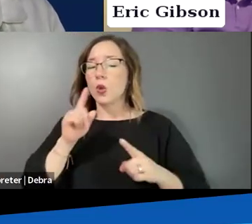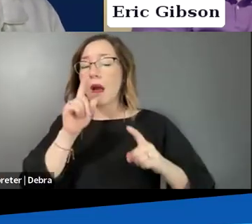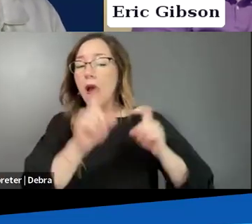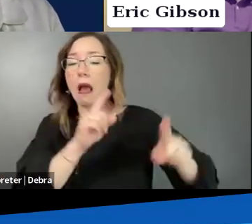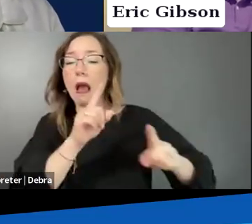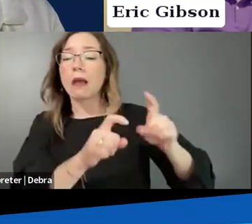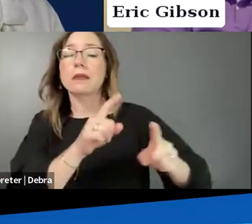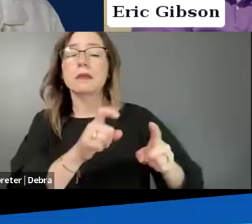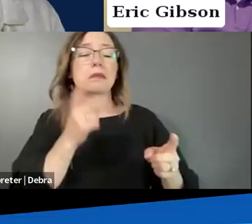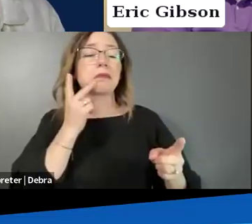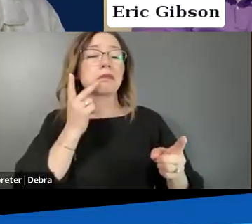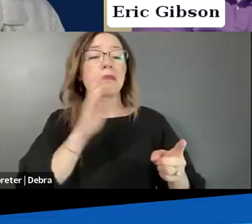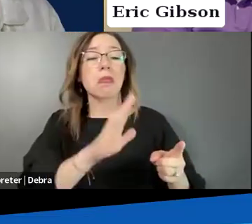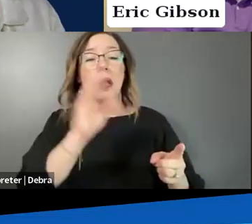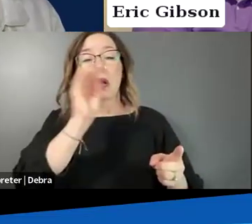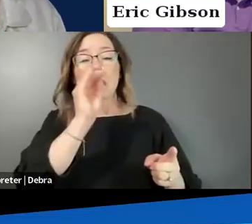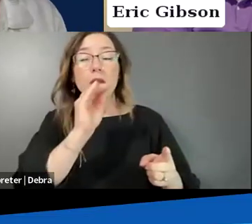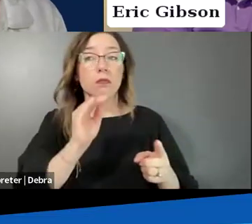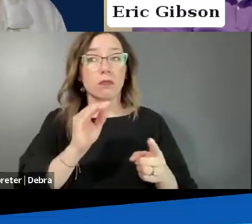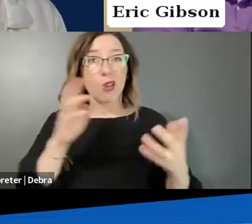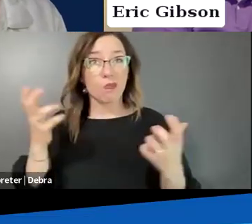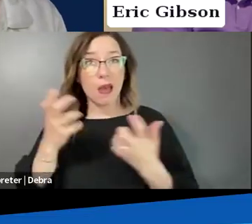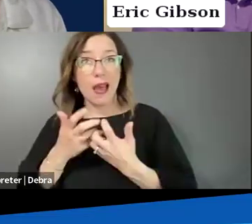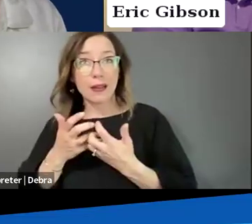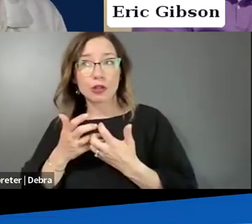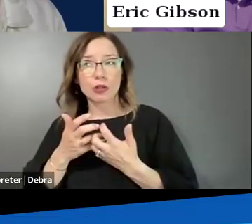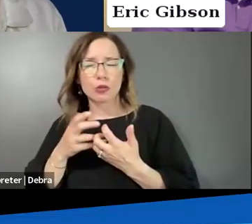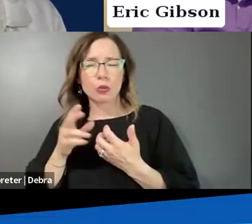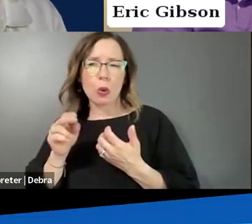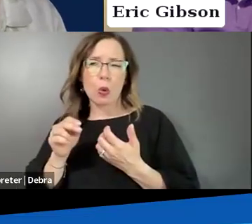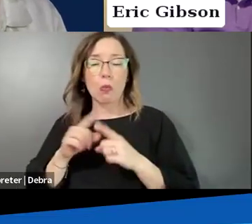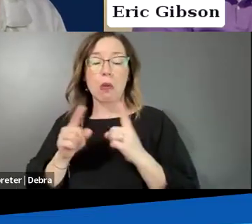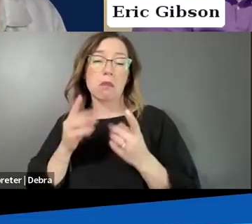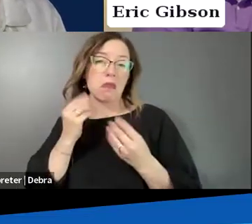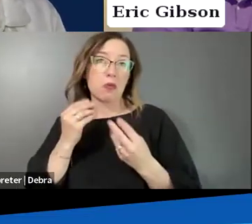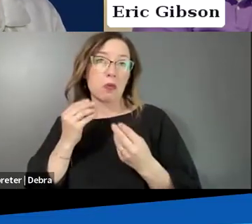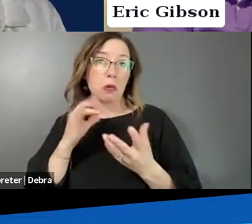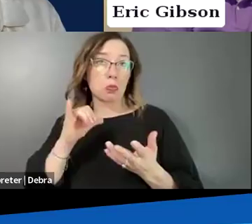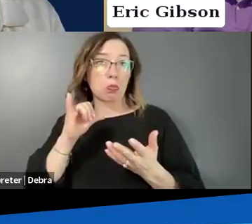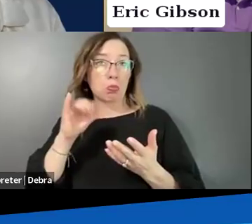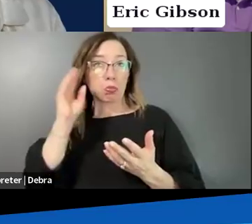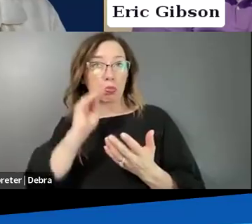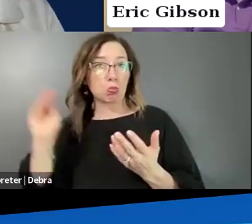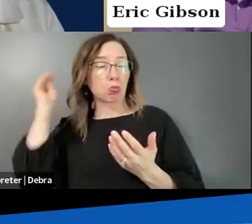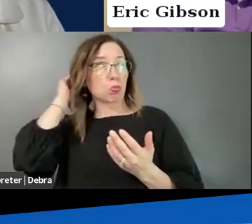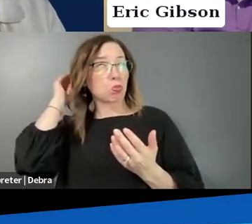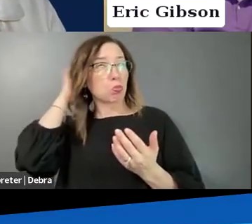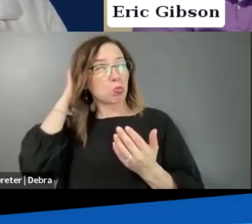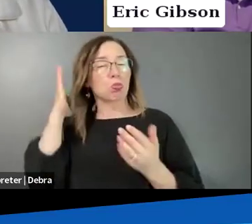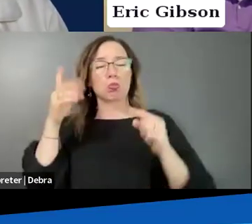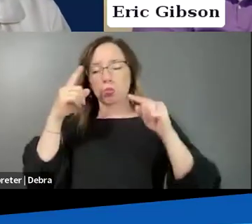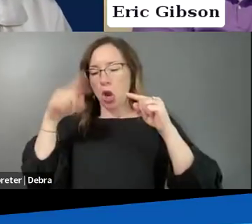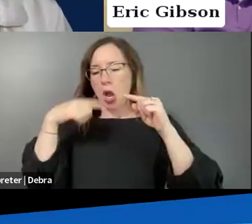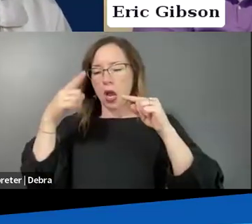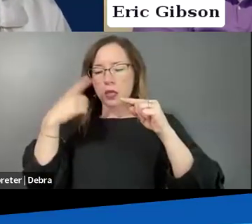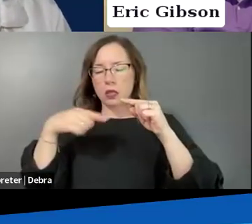about them. That doesn't mean it's going to be the right thing for you, but it's information that you could use to help process some of